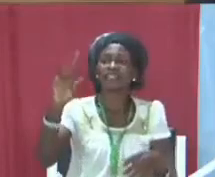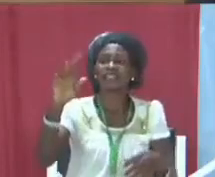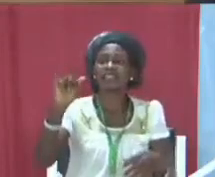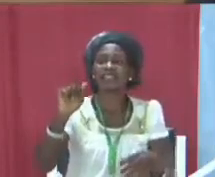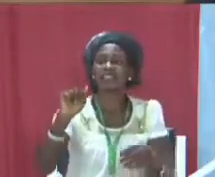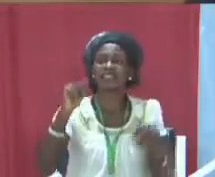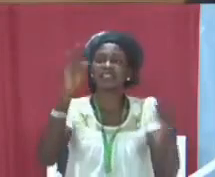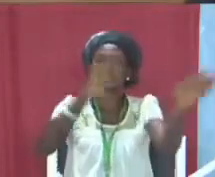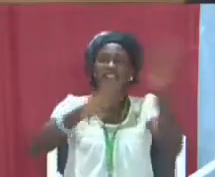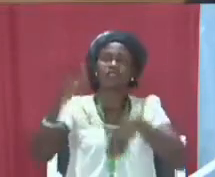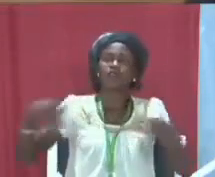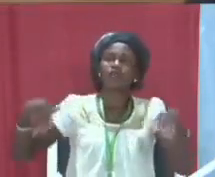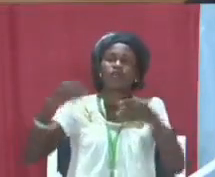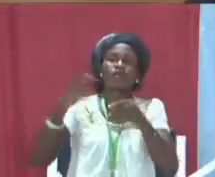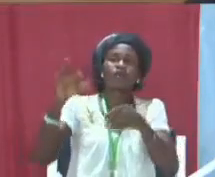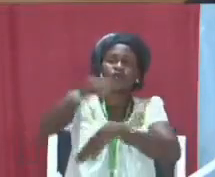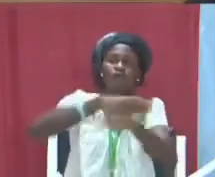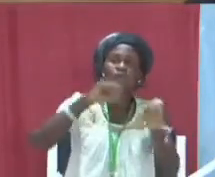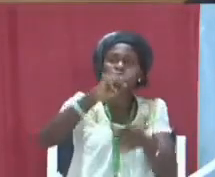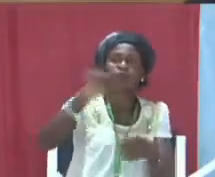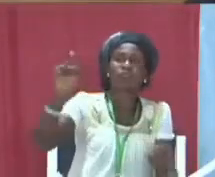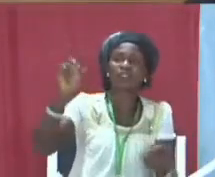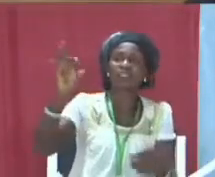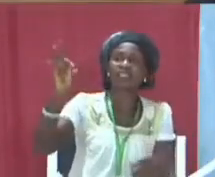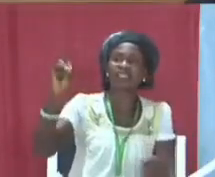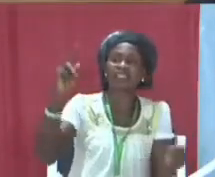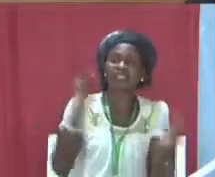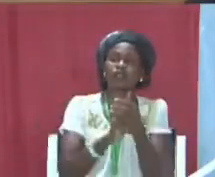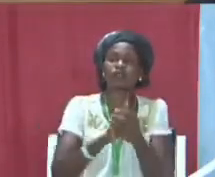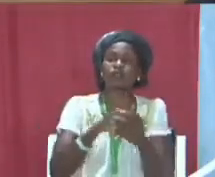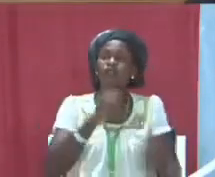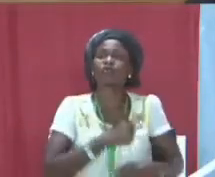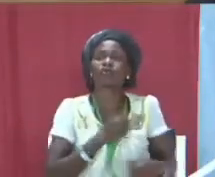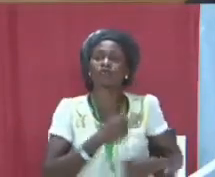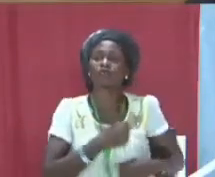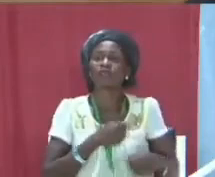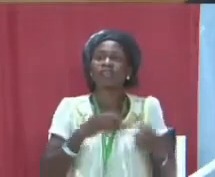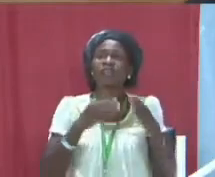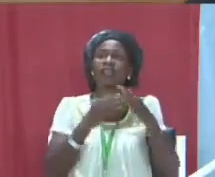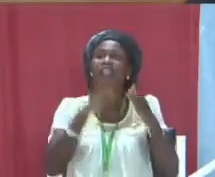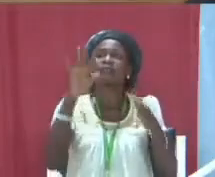of over 180,000 soldiers led by Sennacherib himself.